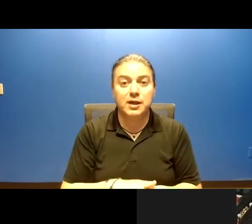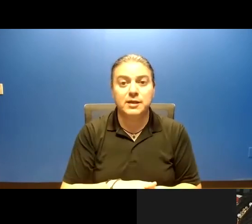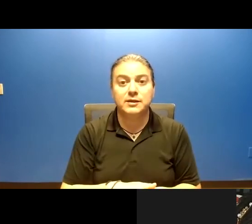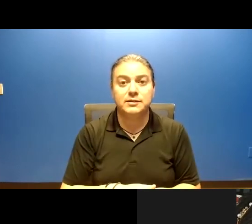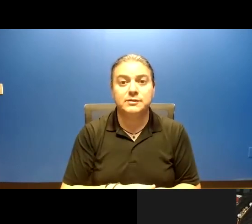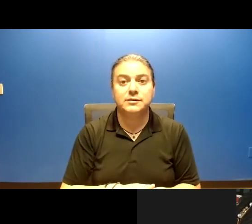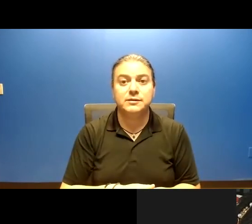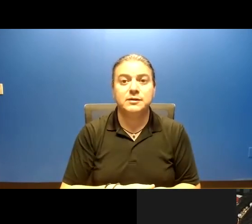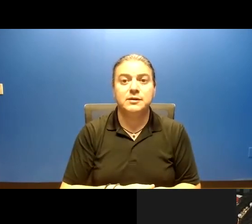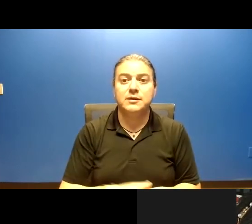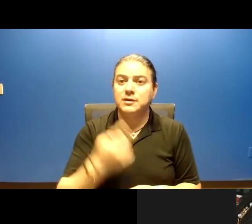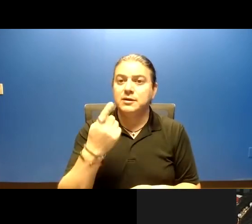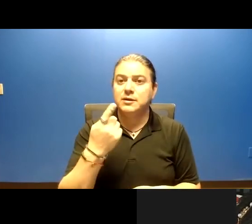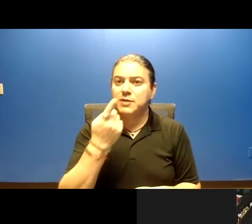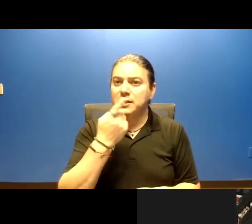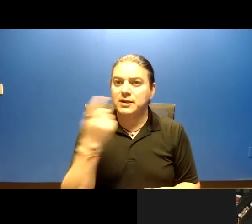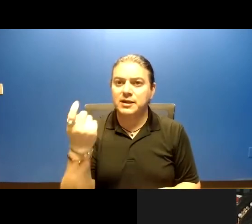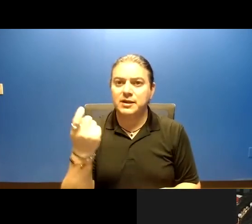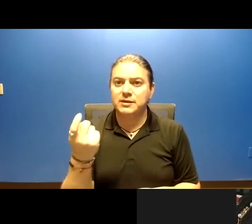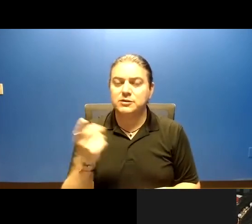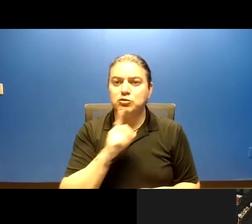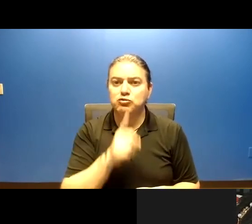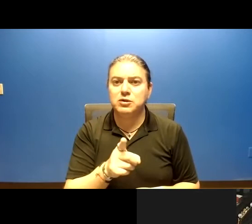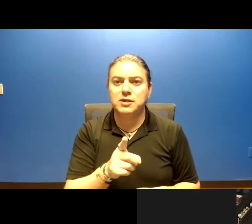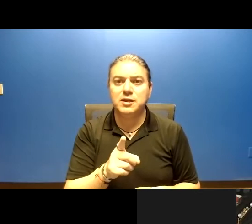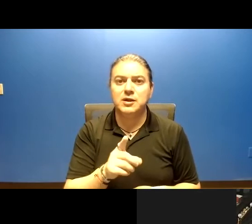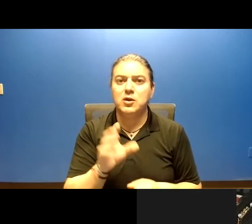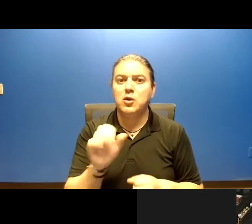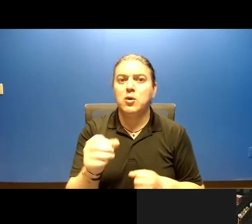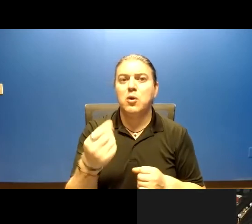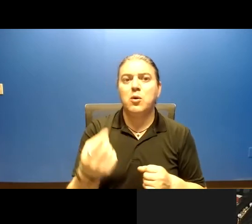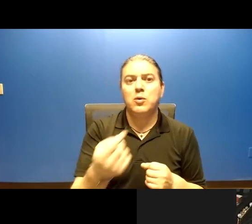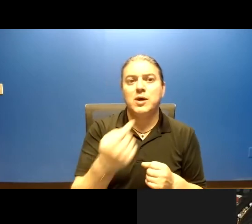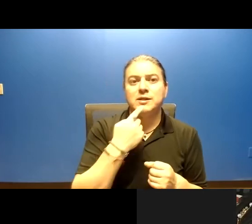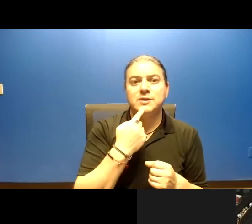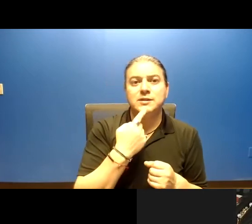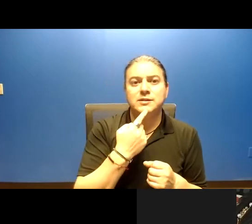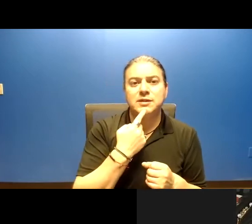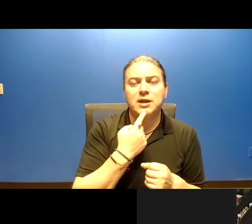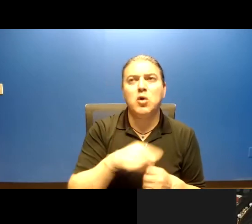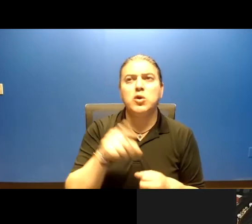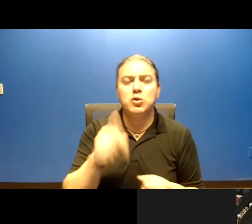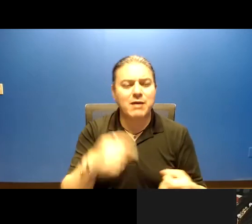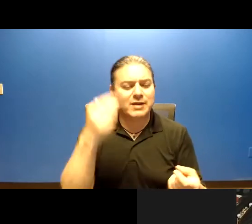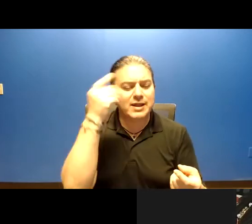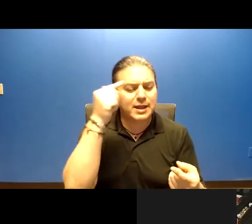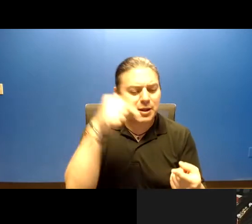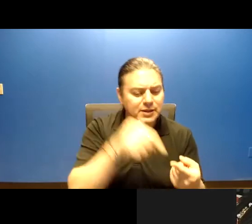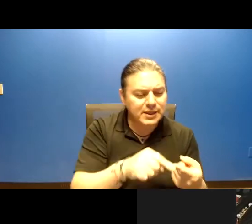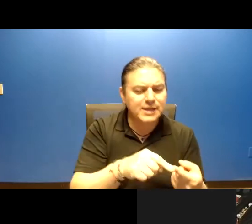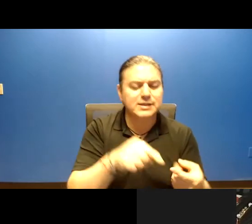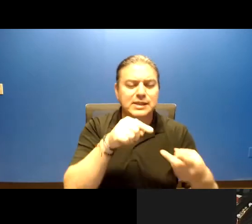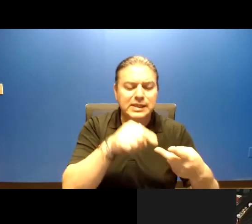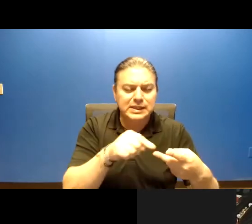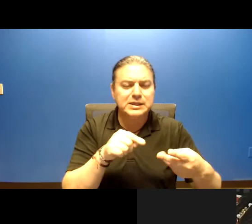created, because there really wasn't anybody saying, oh, you're going to need to think about this, or you're going to need to think about that, things that we